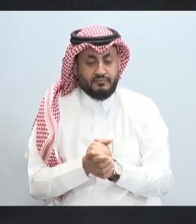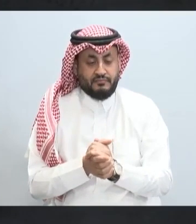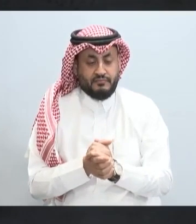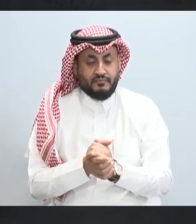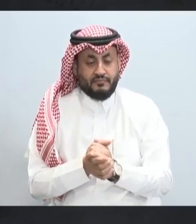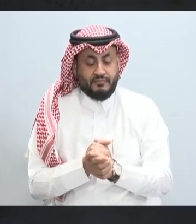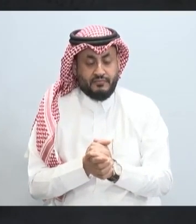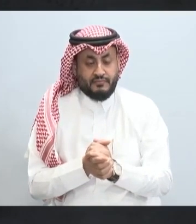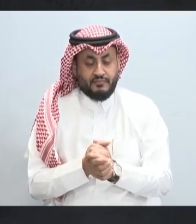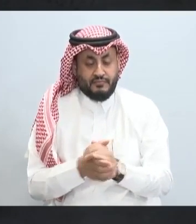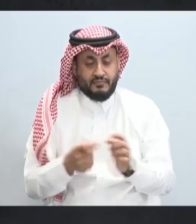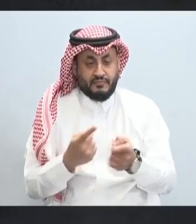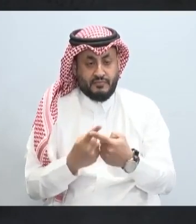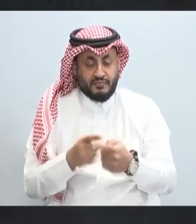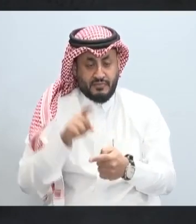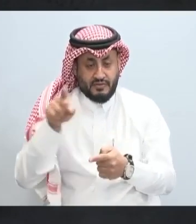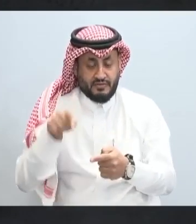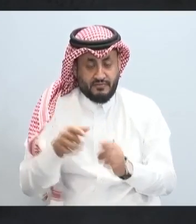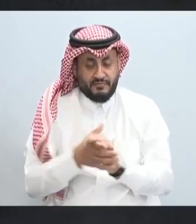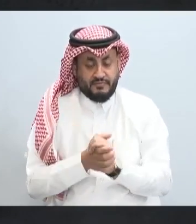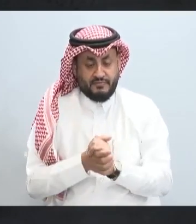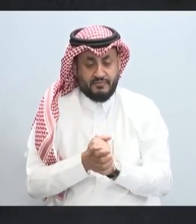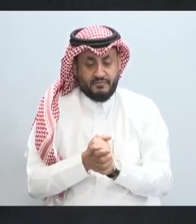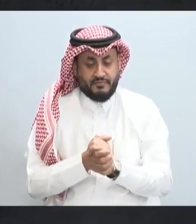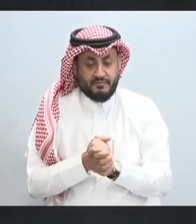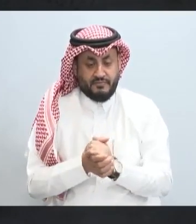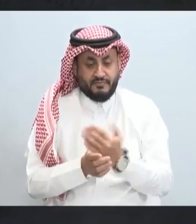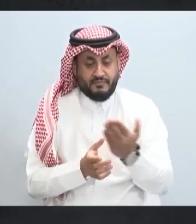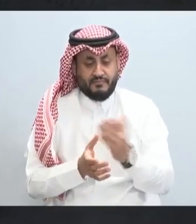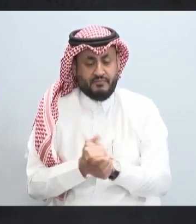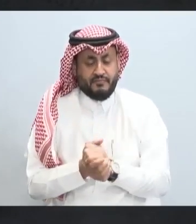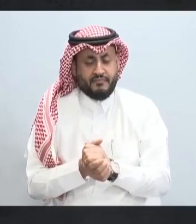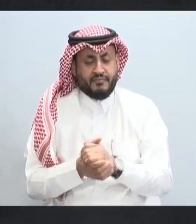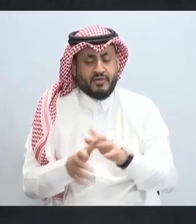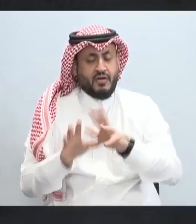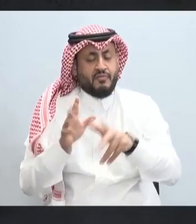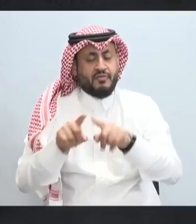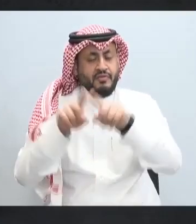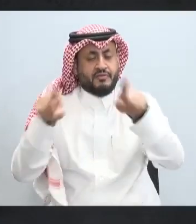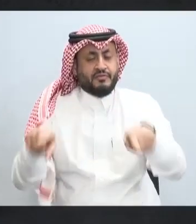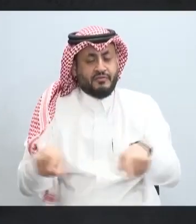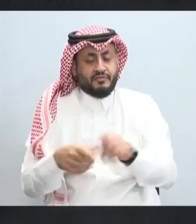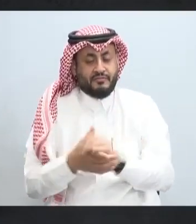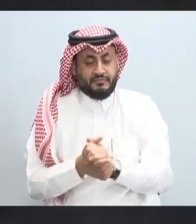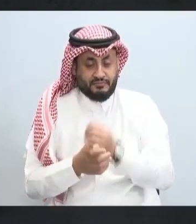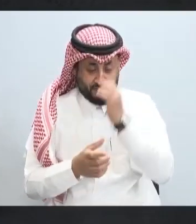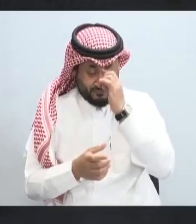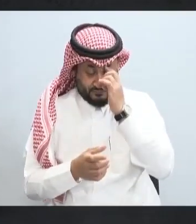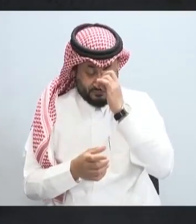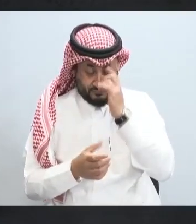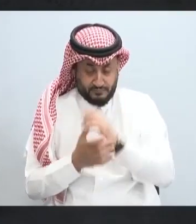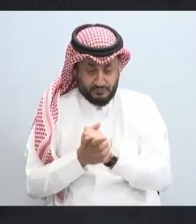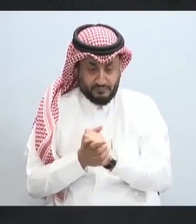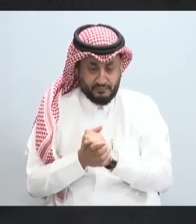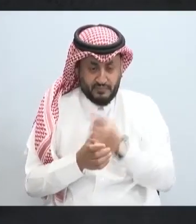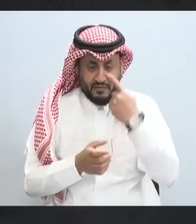learned. The first question we have learned is about this flight board. And we said that if